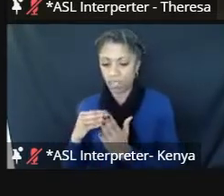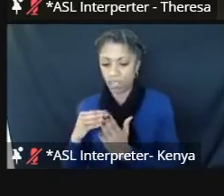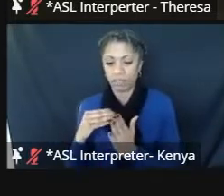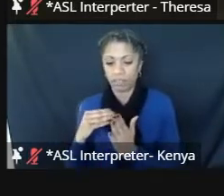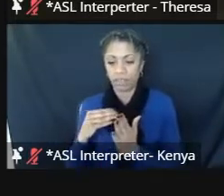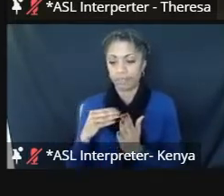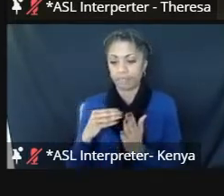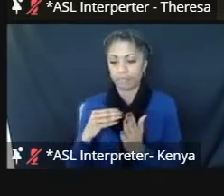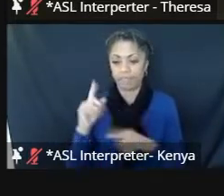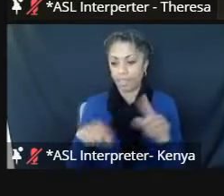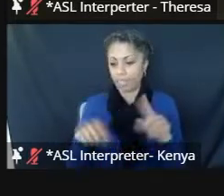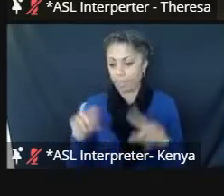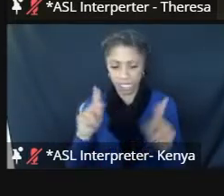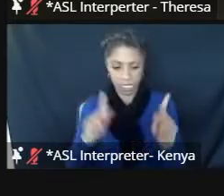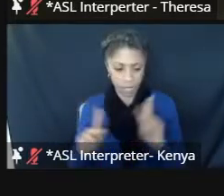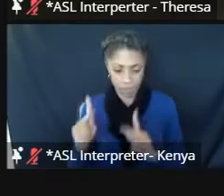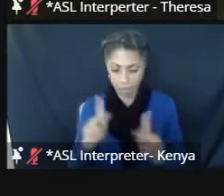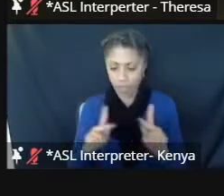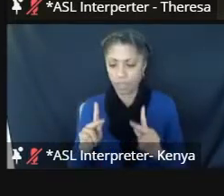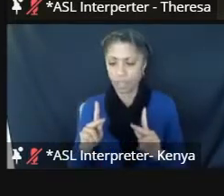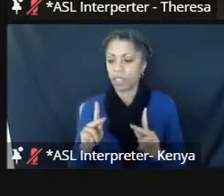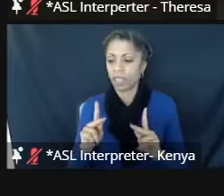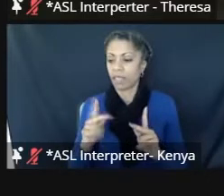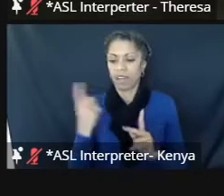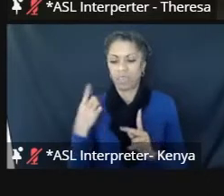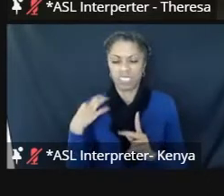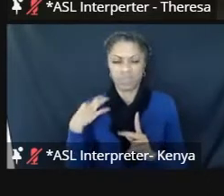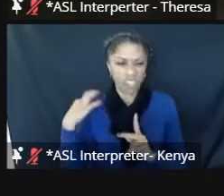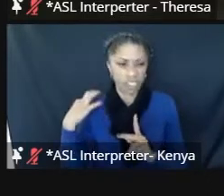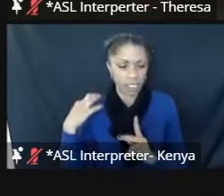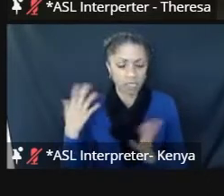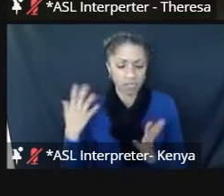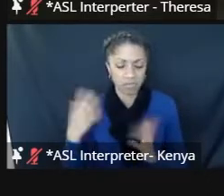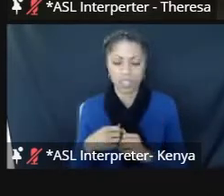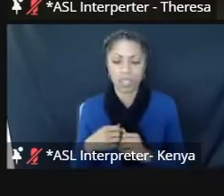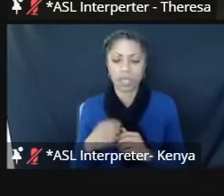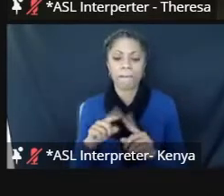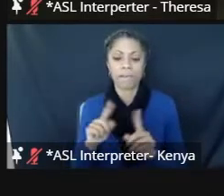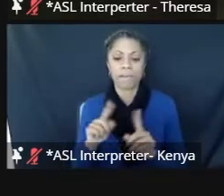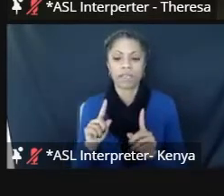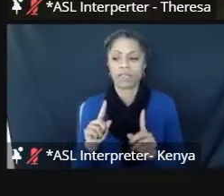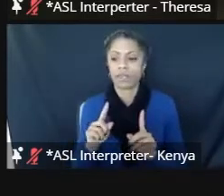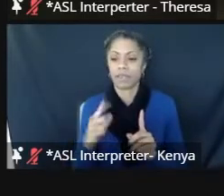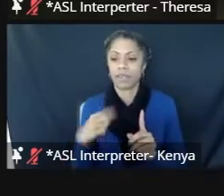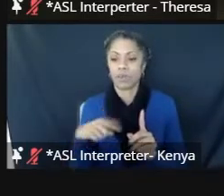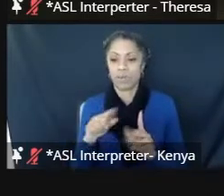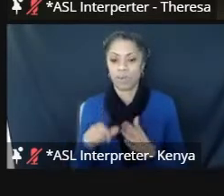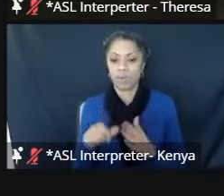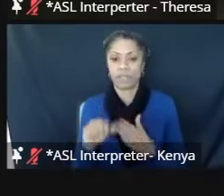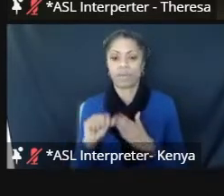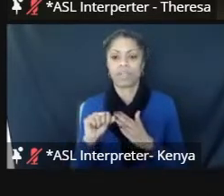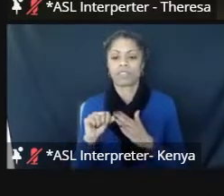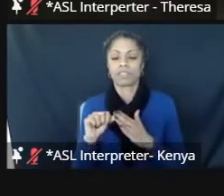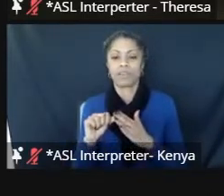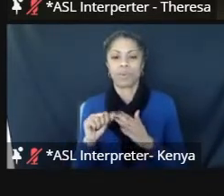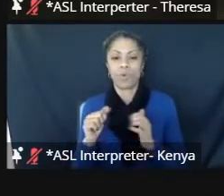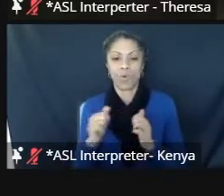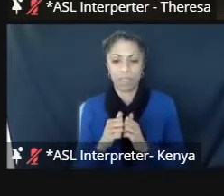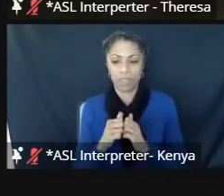true, always volunteers. But we were very, very impressed with the number